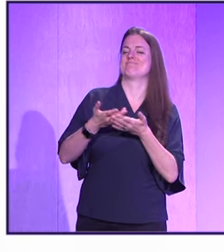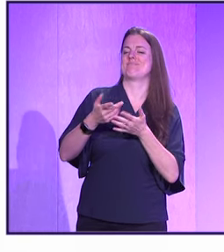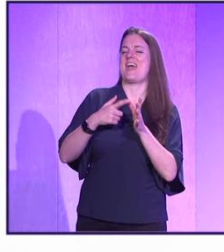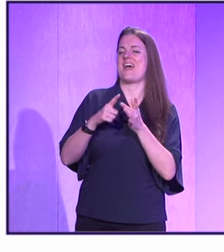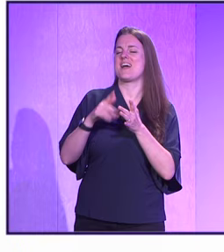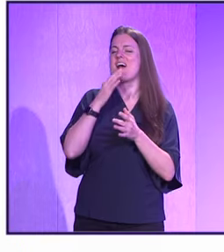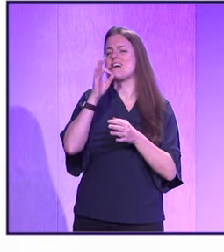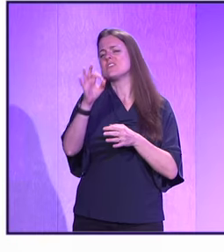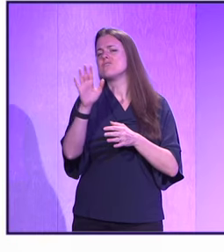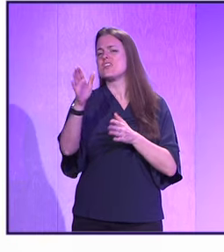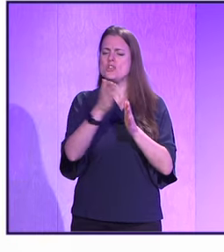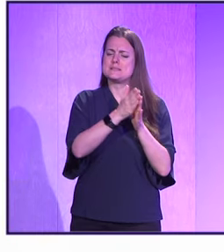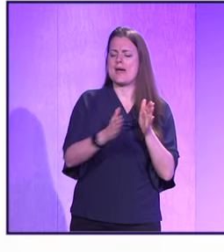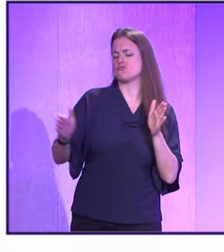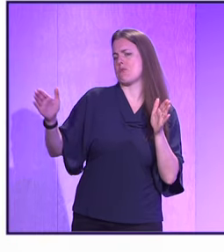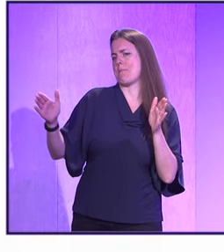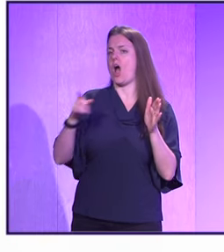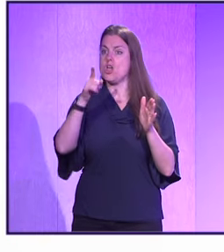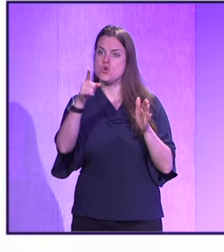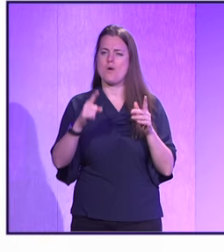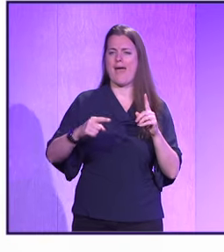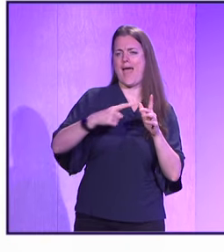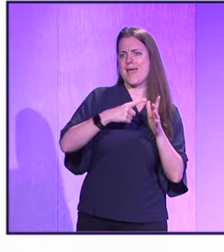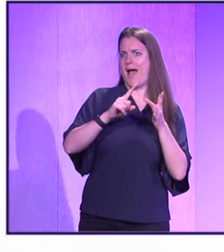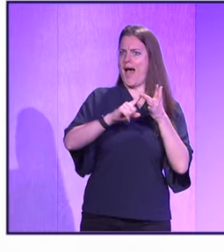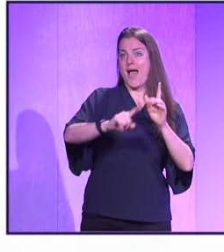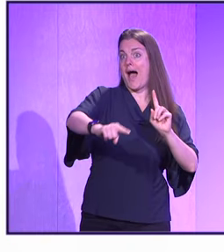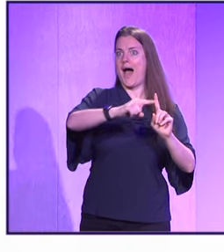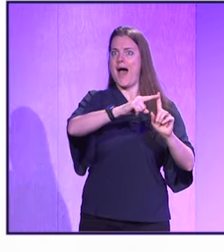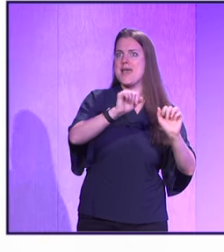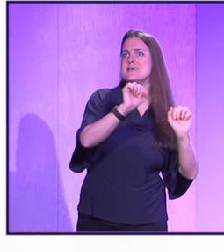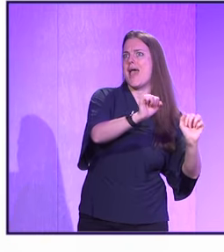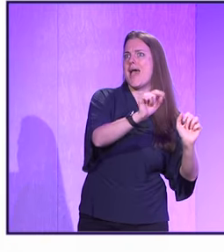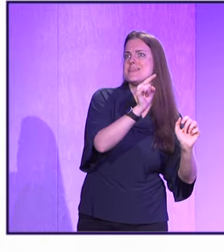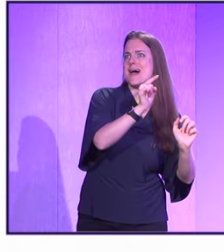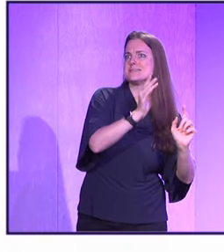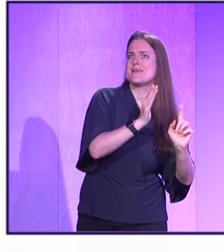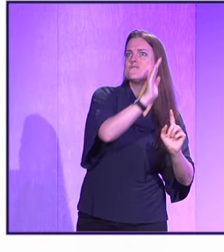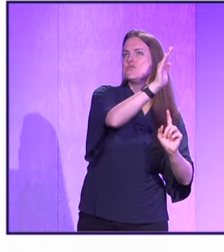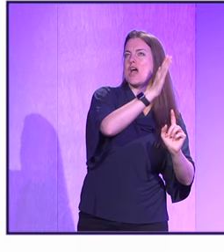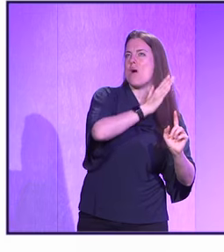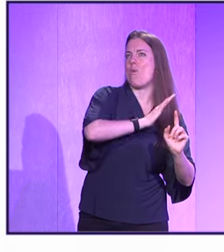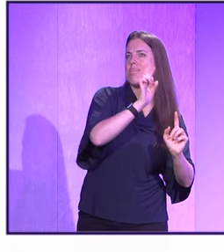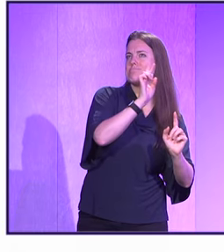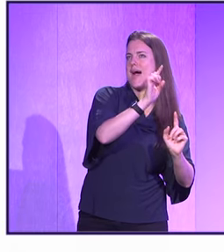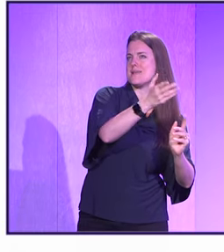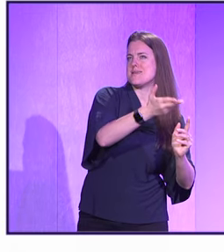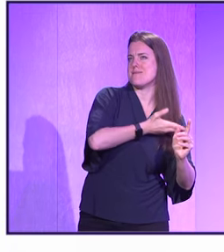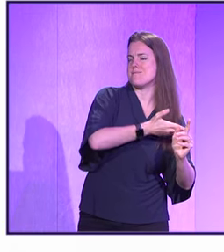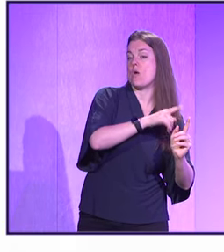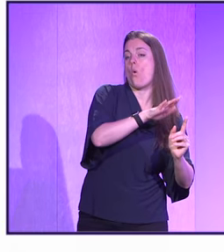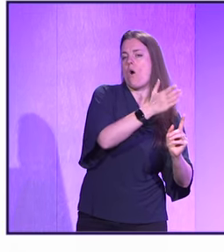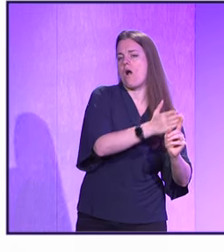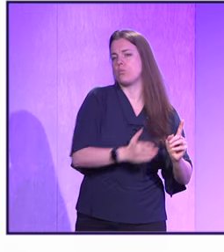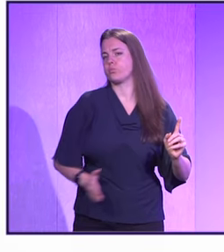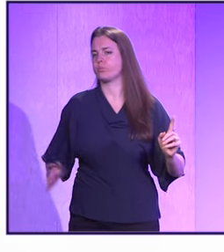When I start talking to folks about AI, I ask them the questions, like, where are you on this spectrum? Are you like an AI optimist? Are you like, oh, that's